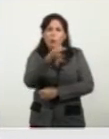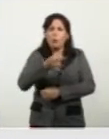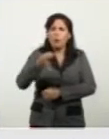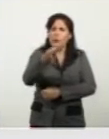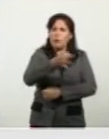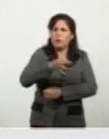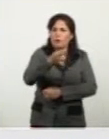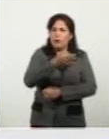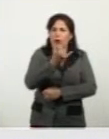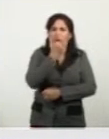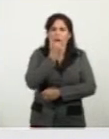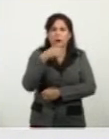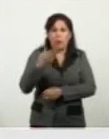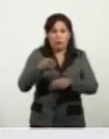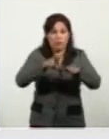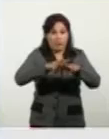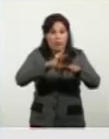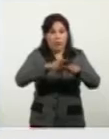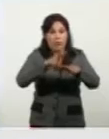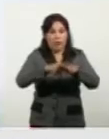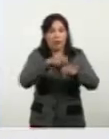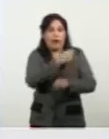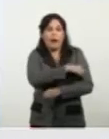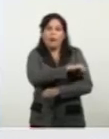may lead in terms